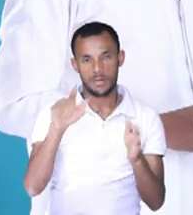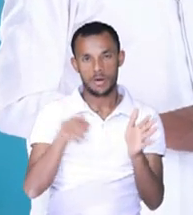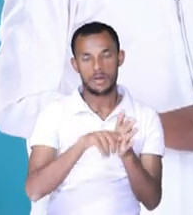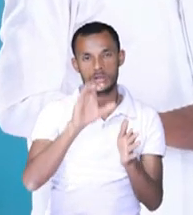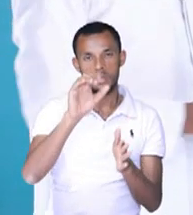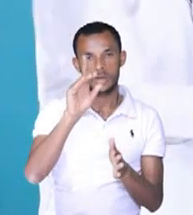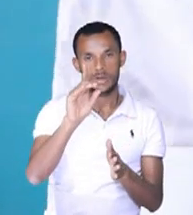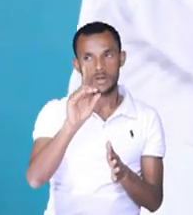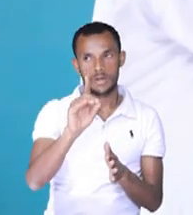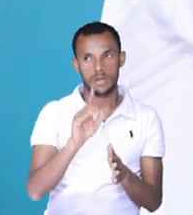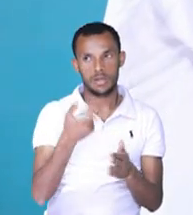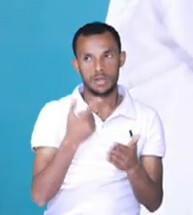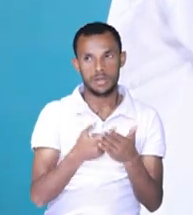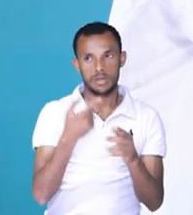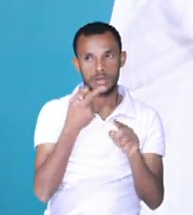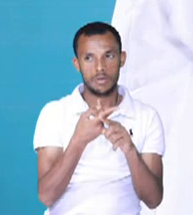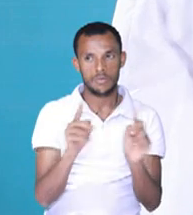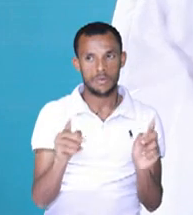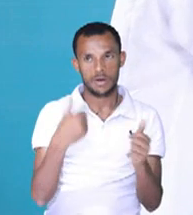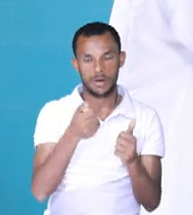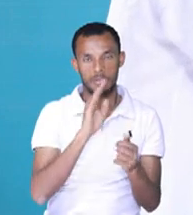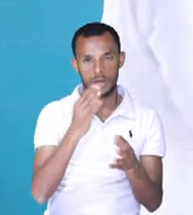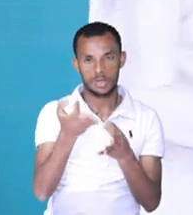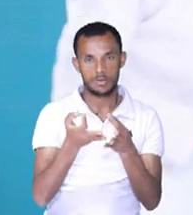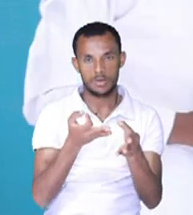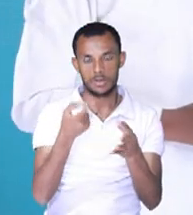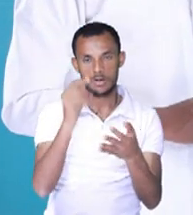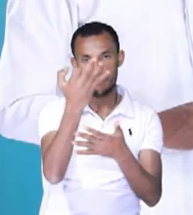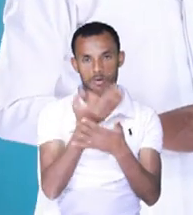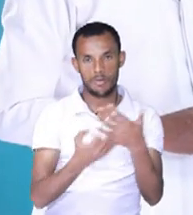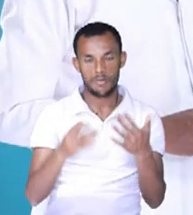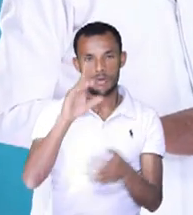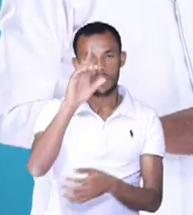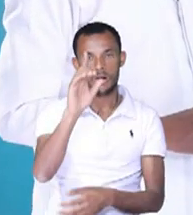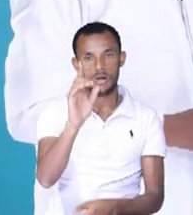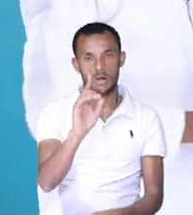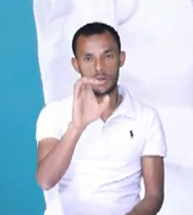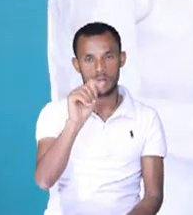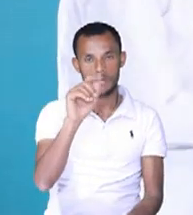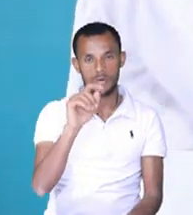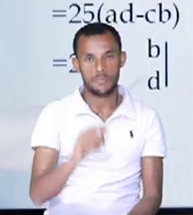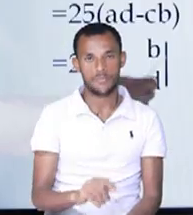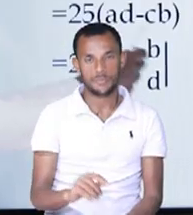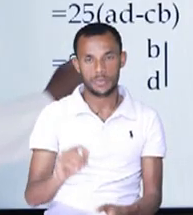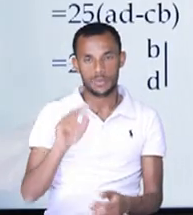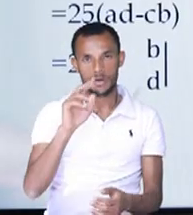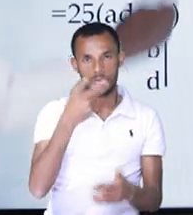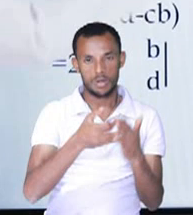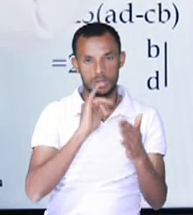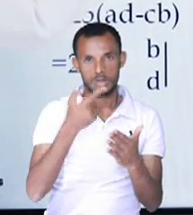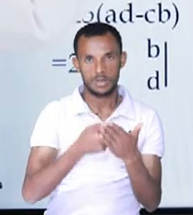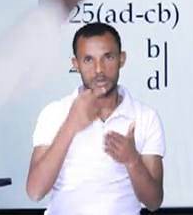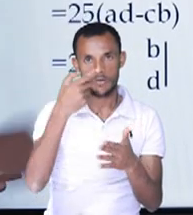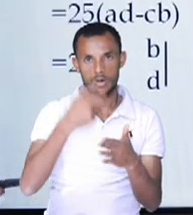3cb. So this difference can be expressed in the form of determinant. But what was this